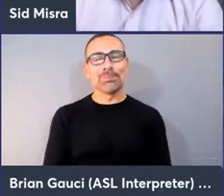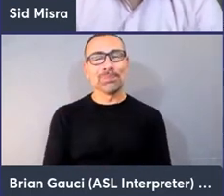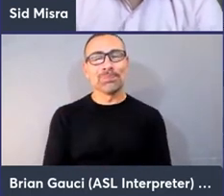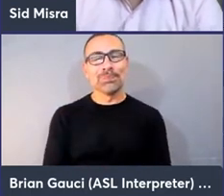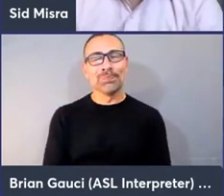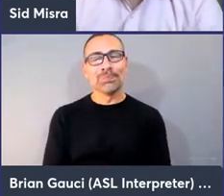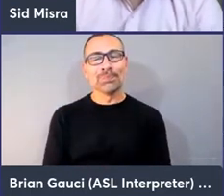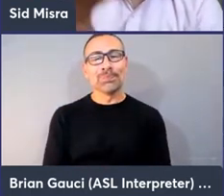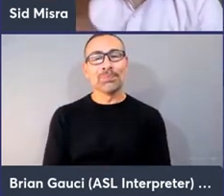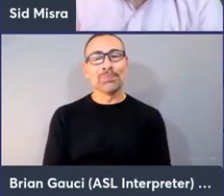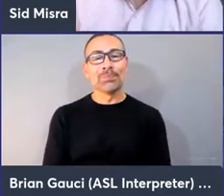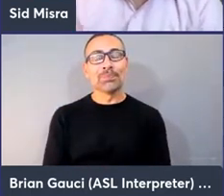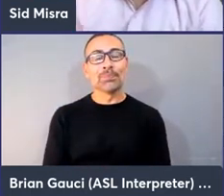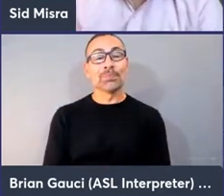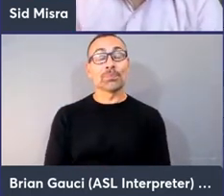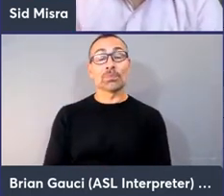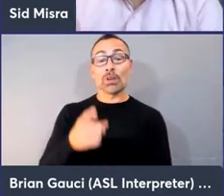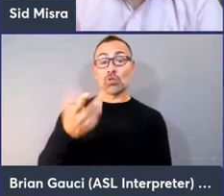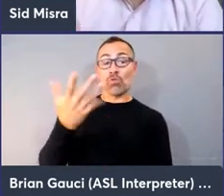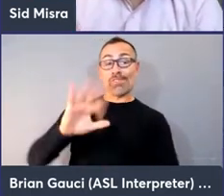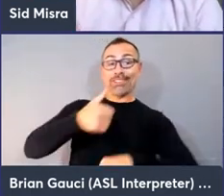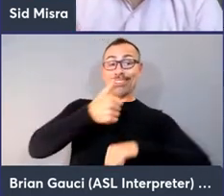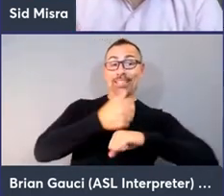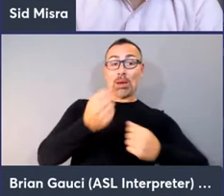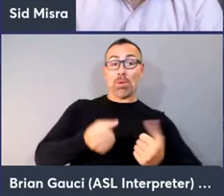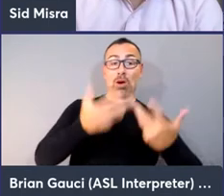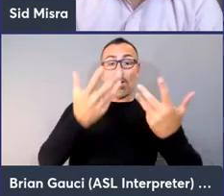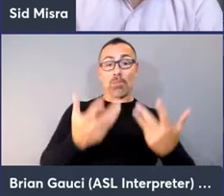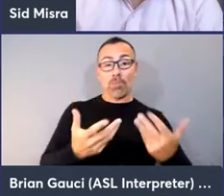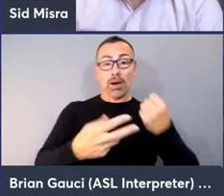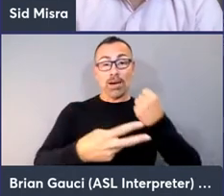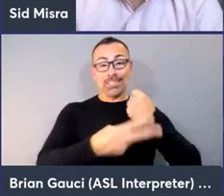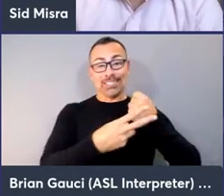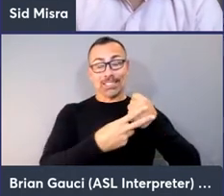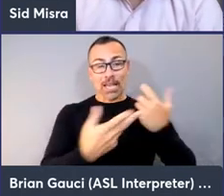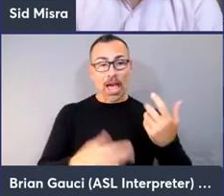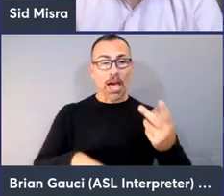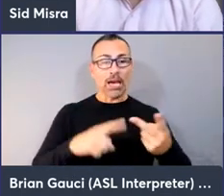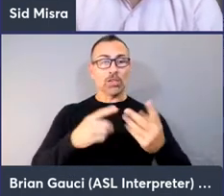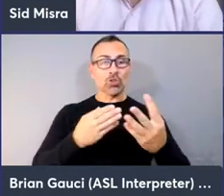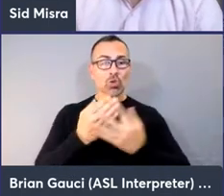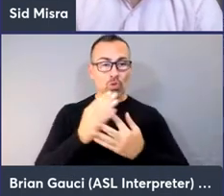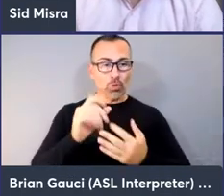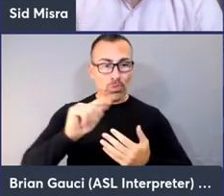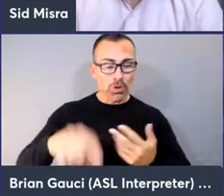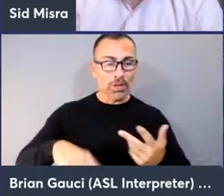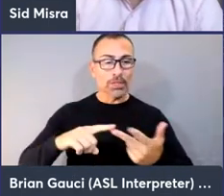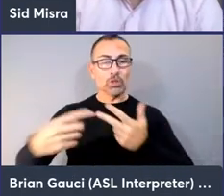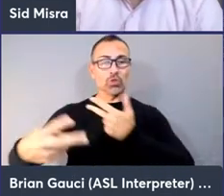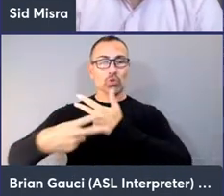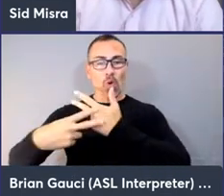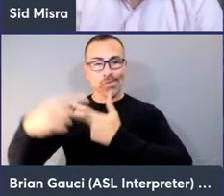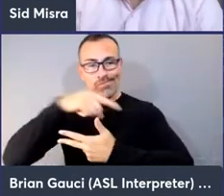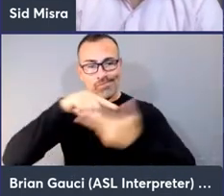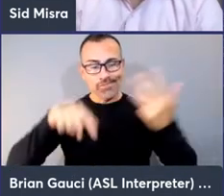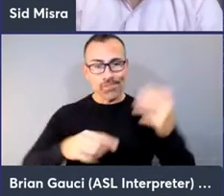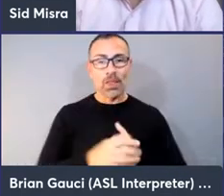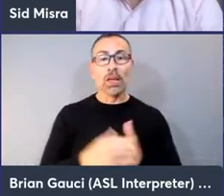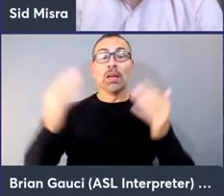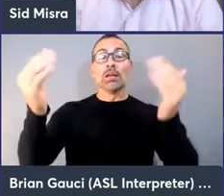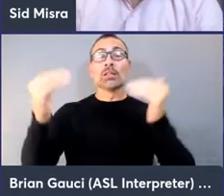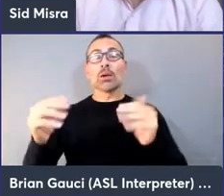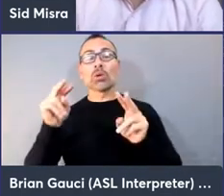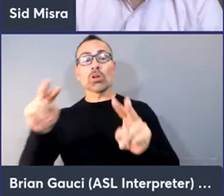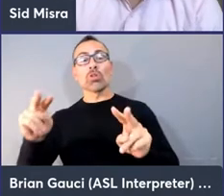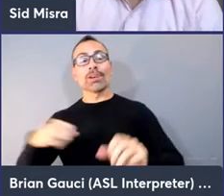is the step. So we just set up how much the cache is going to be sized at, what the throughput's going to be, what the storage is going to be. Now we look at the important network and